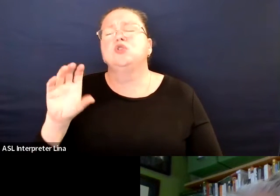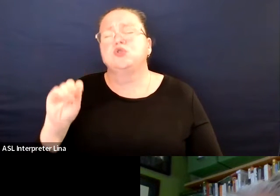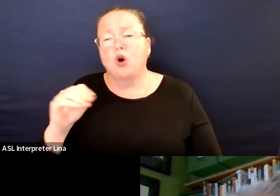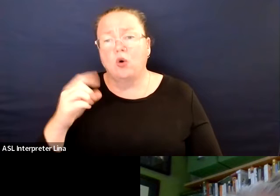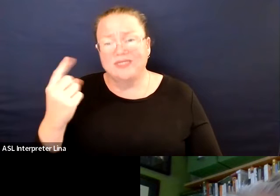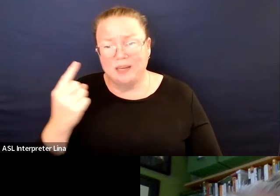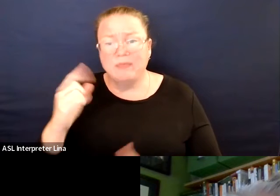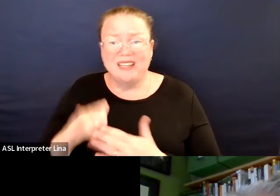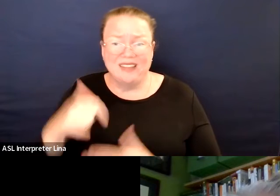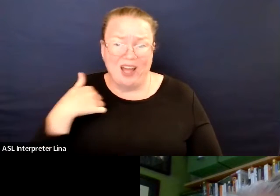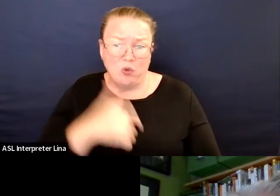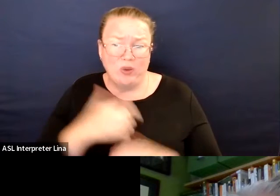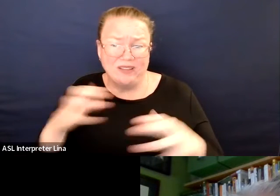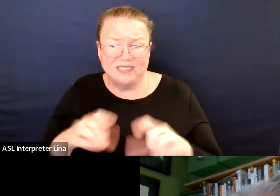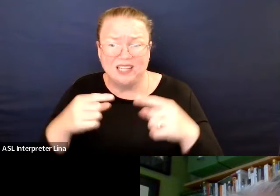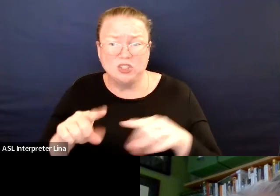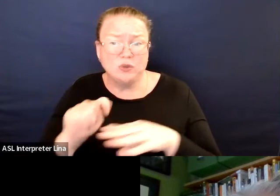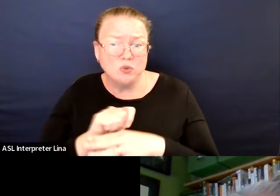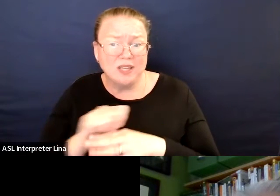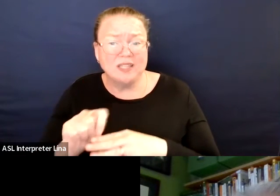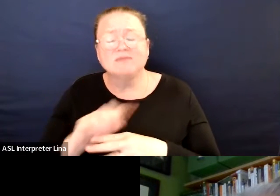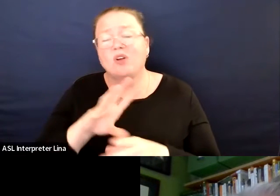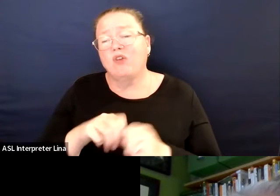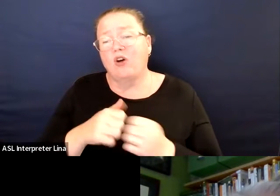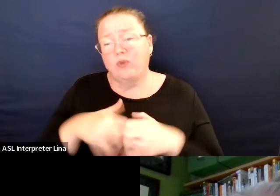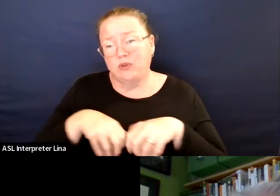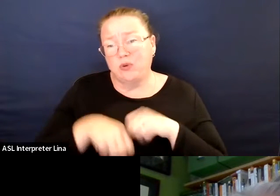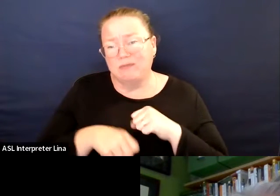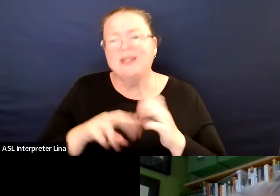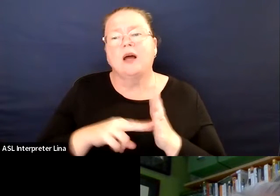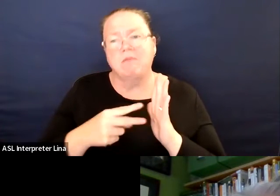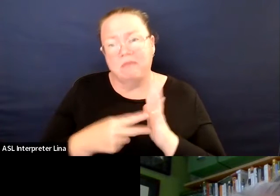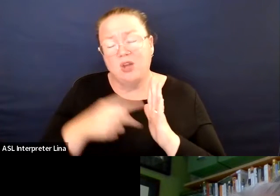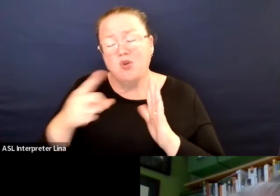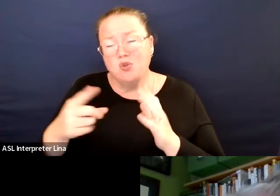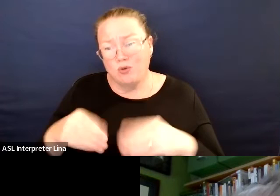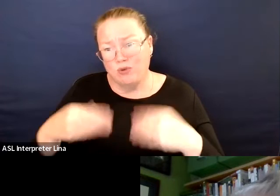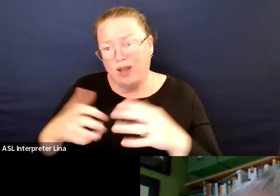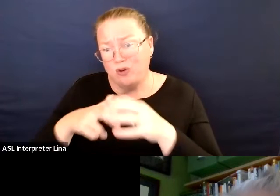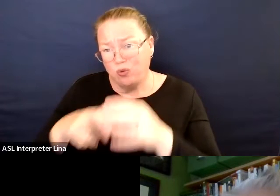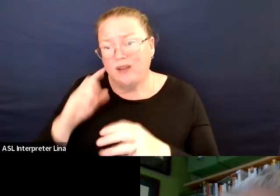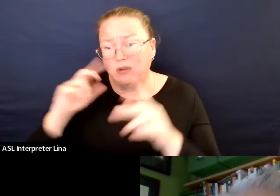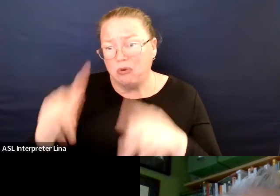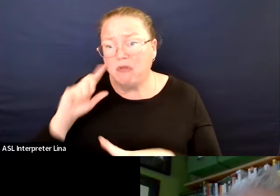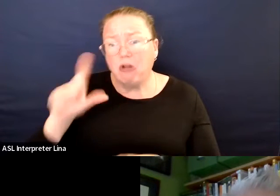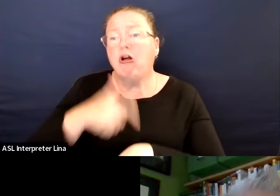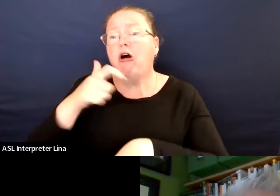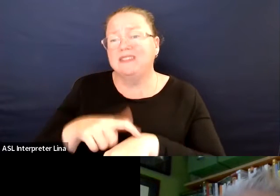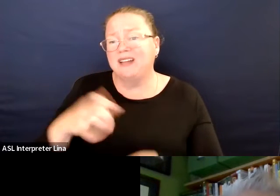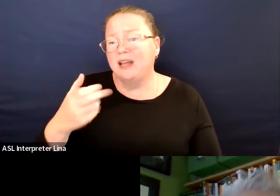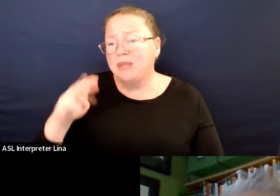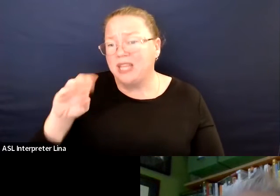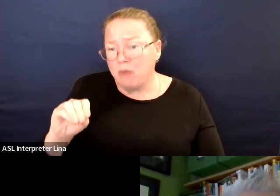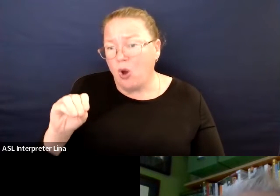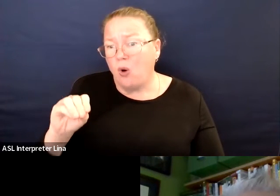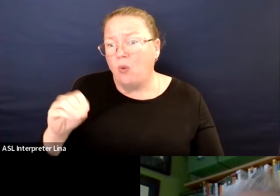of the things we've done in training is deal with bereavement. I mean, you're giving rides to a person for a long time for chemo, and then